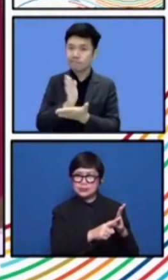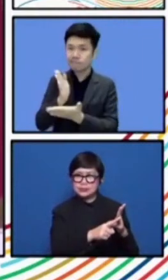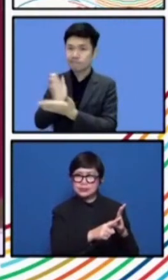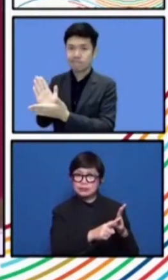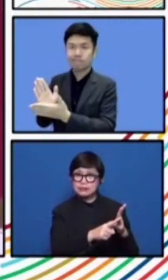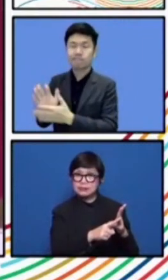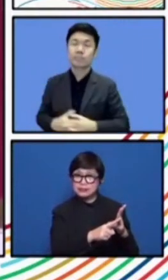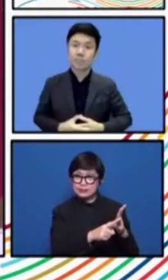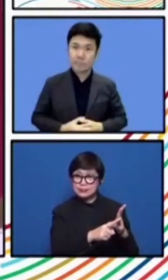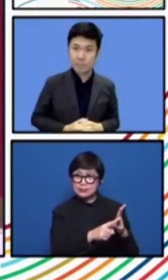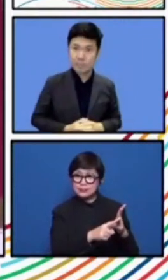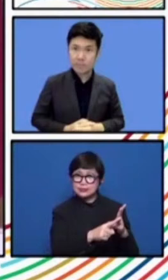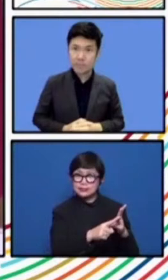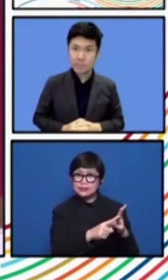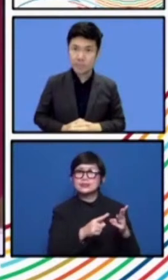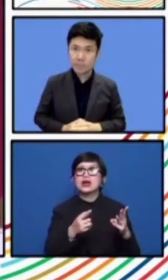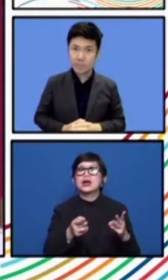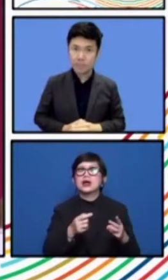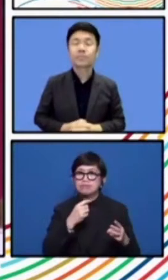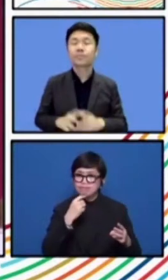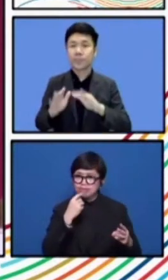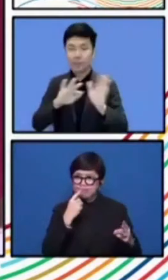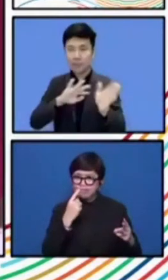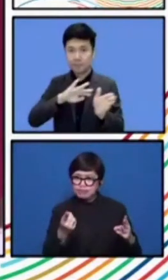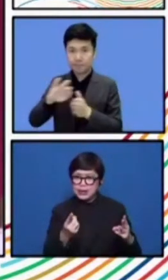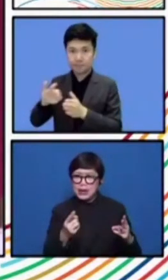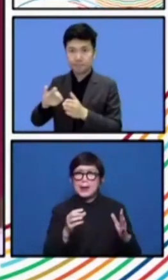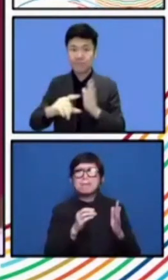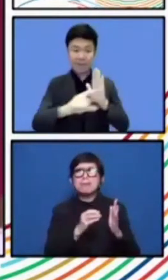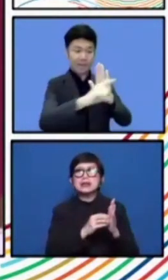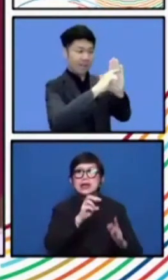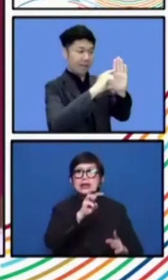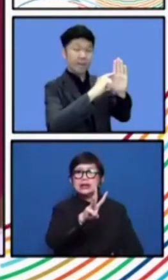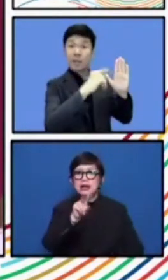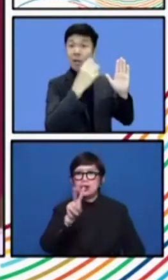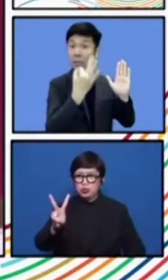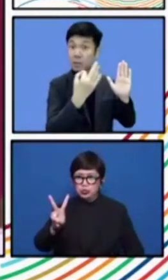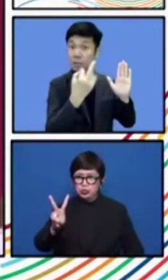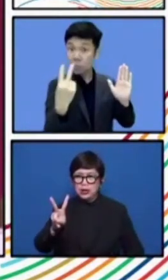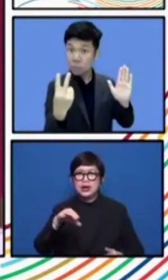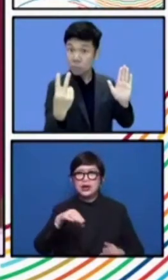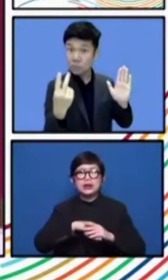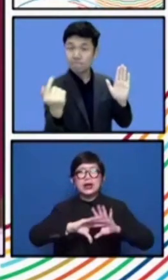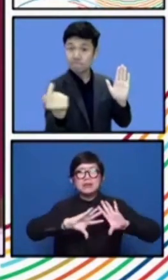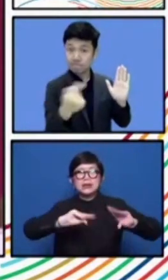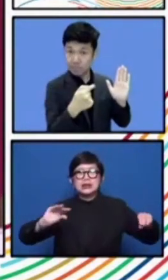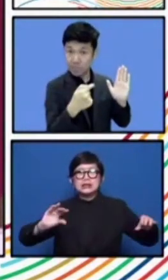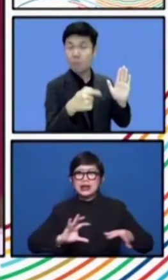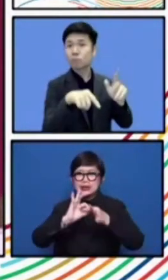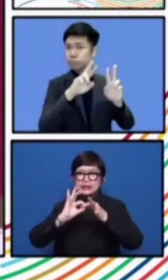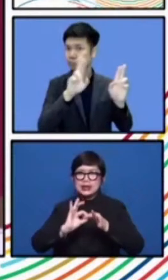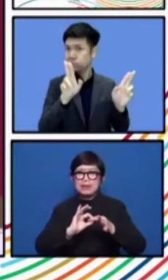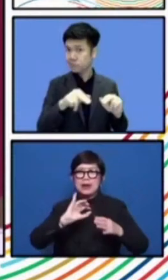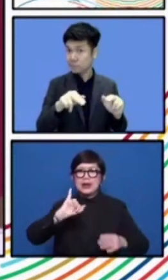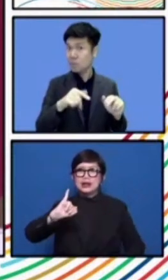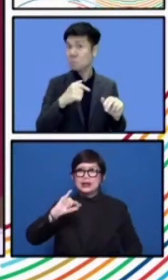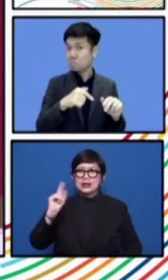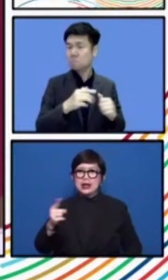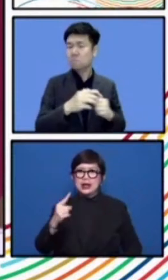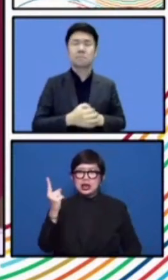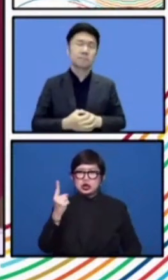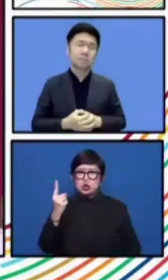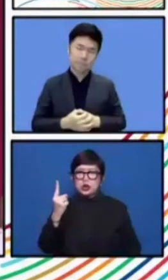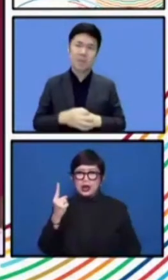um Lee enforced article 32 International corporations with regard to economic